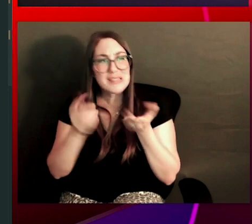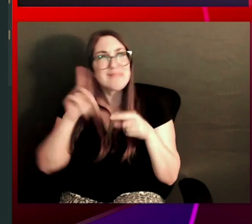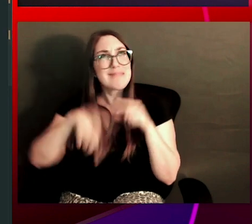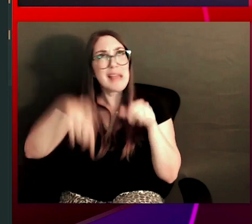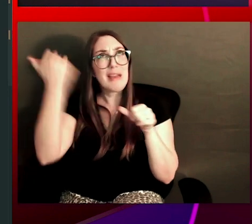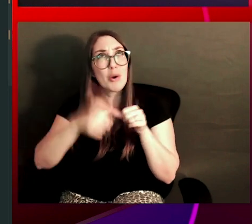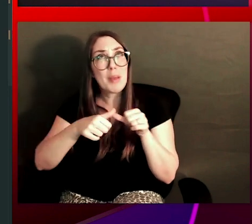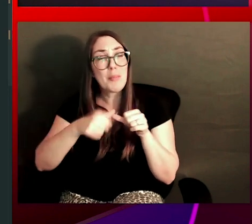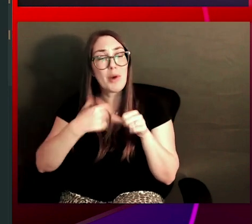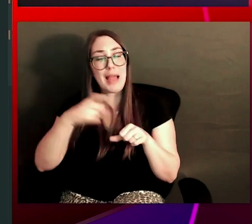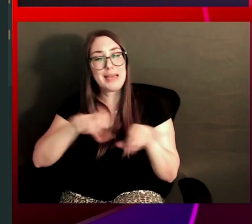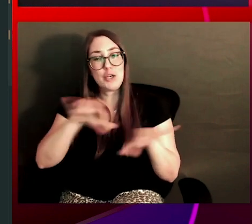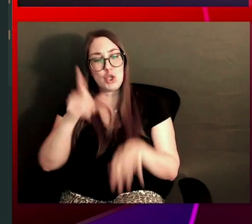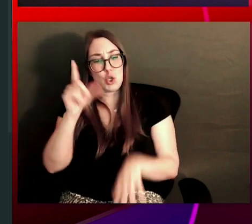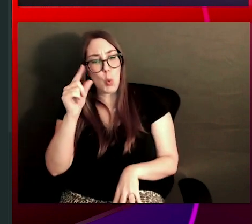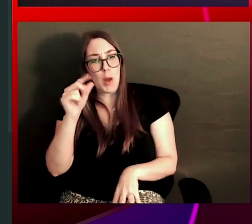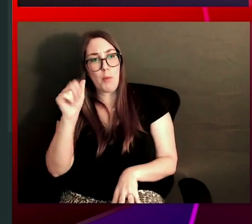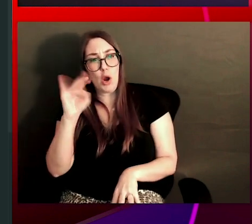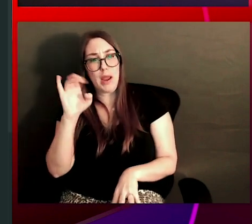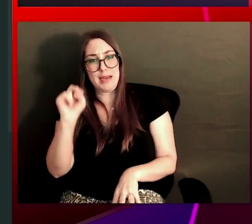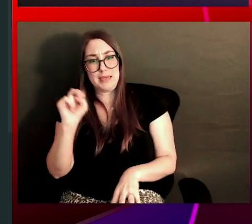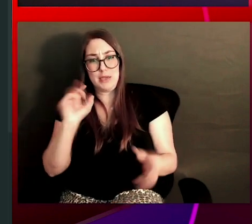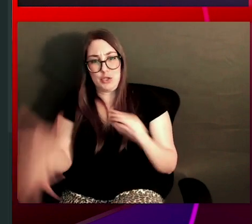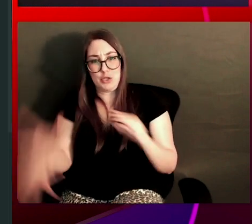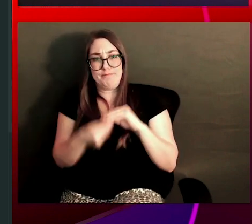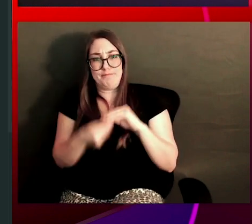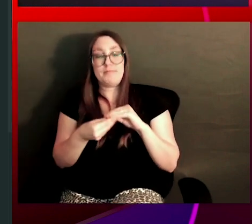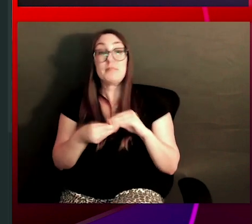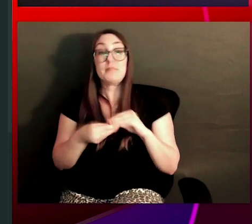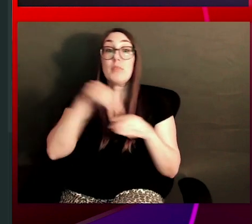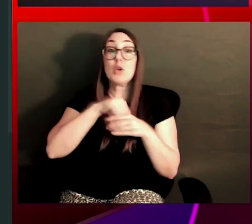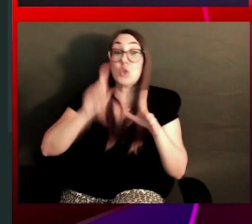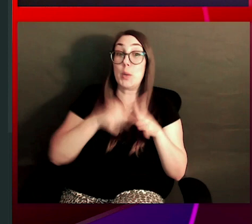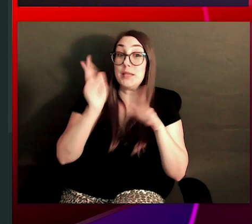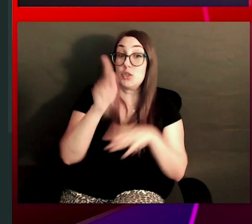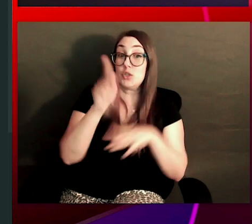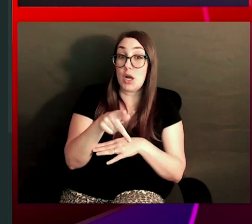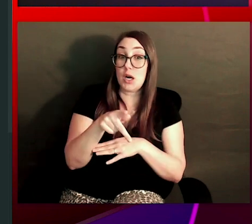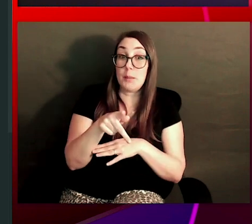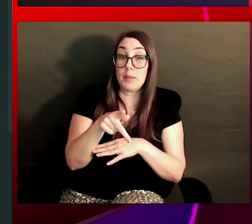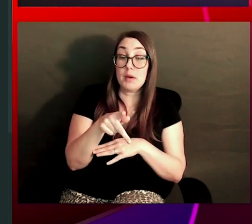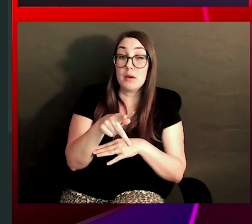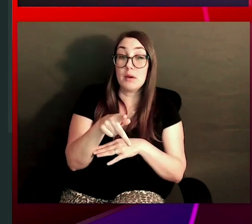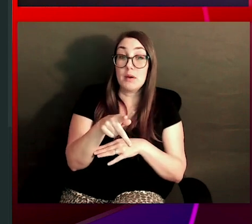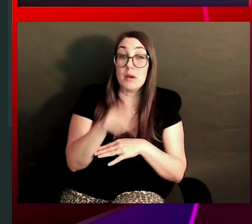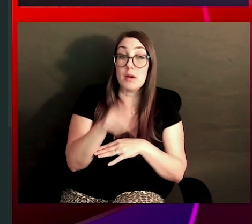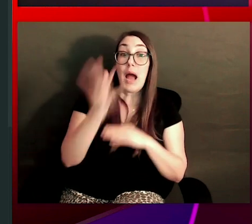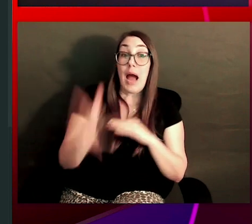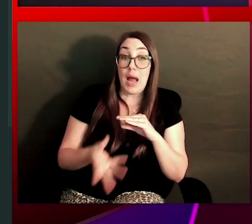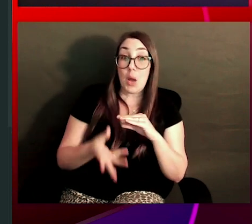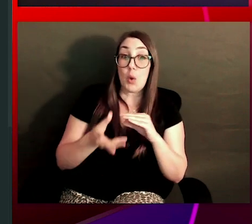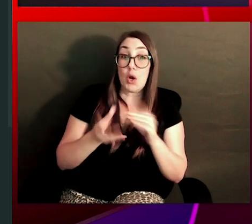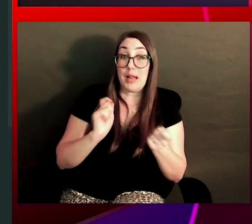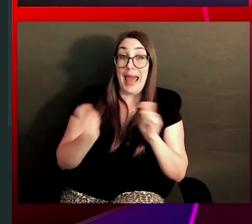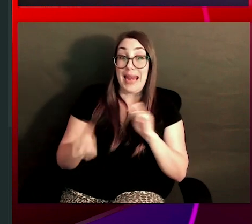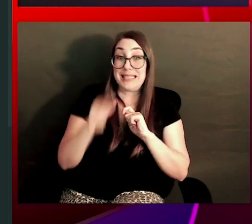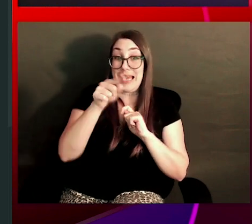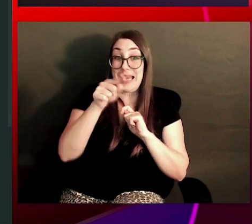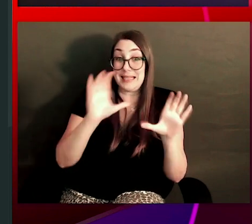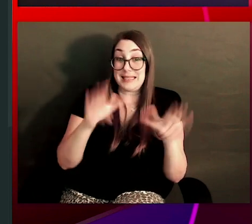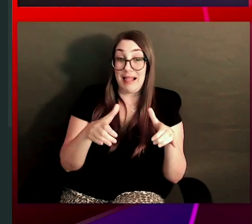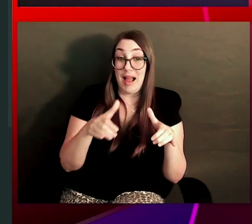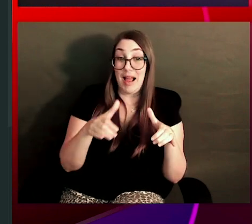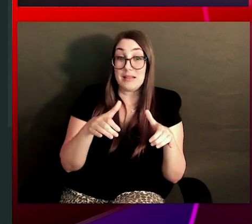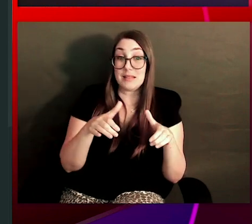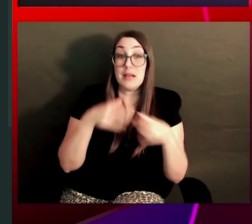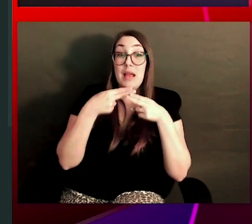annotation. So in startup, I do have a little cheat sheet down below here. I'm going to annotate this class and call